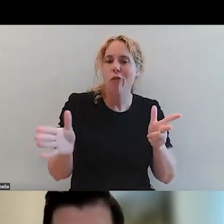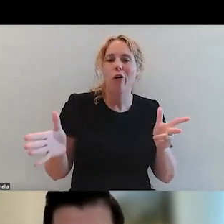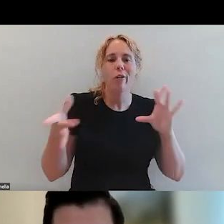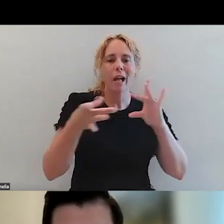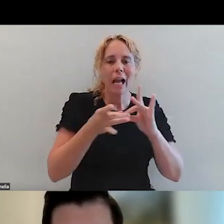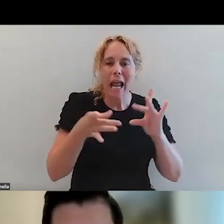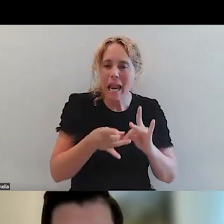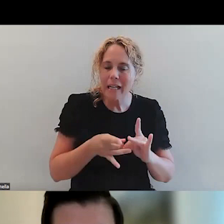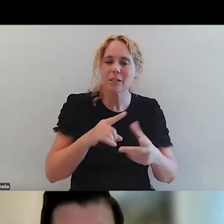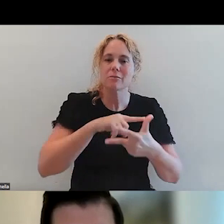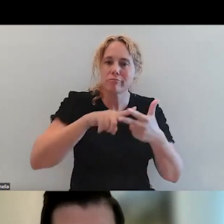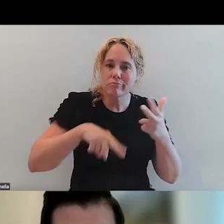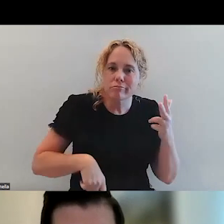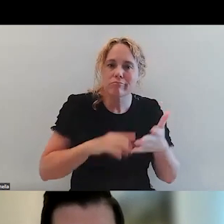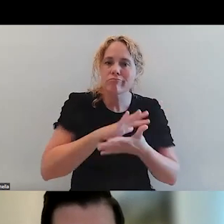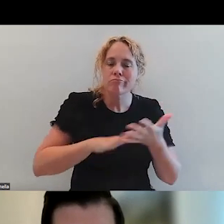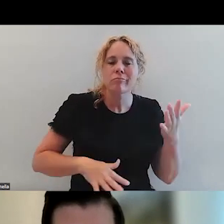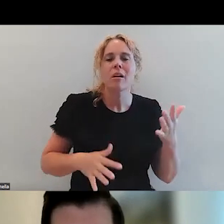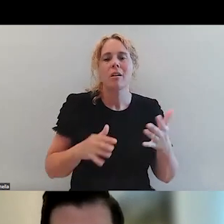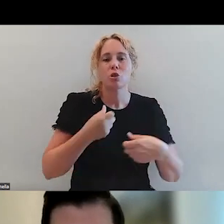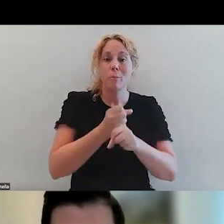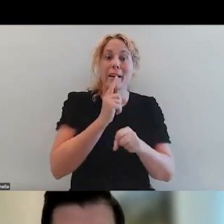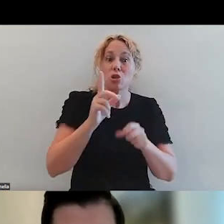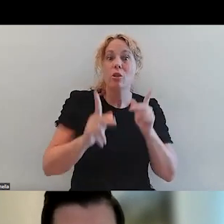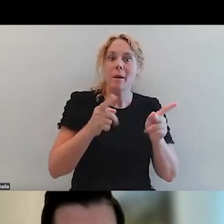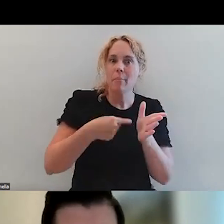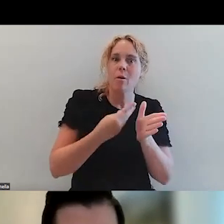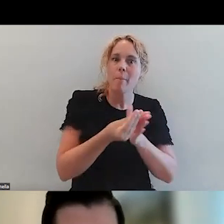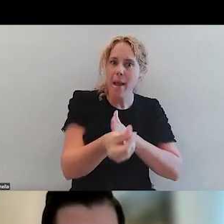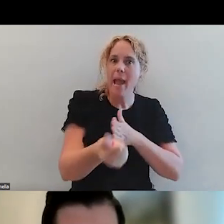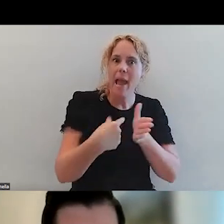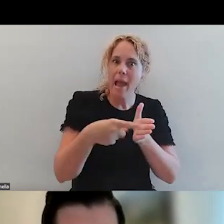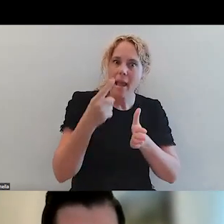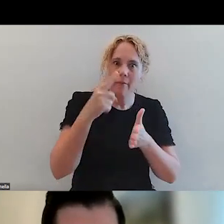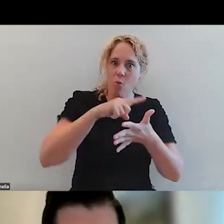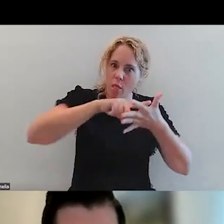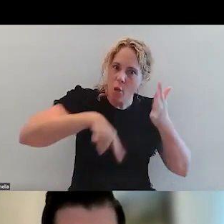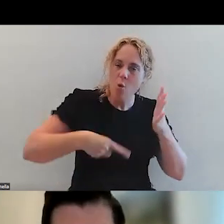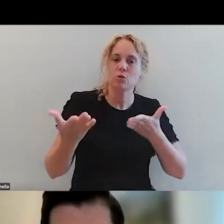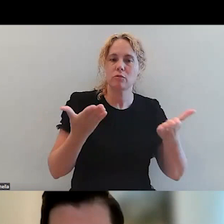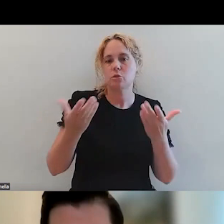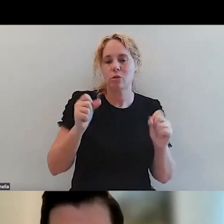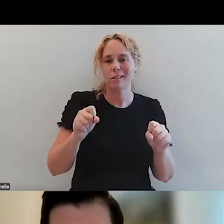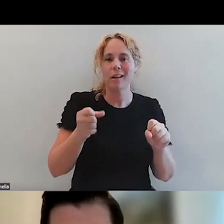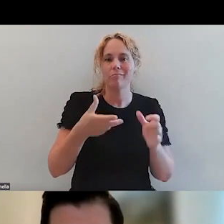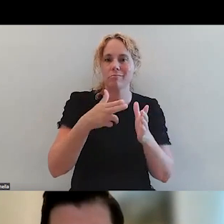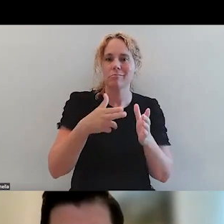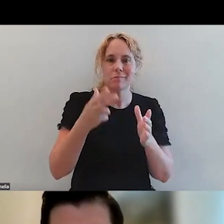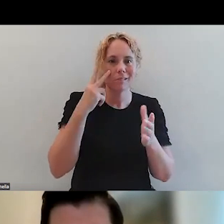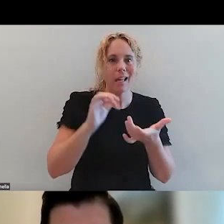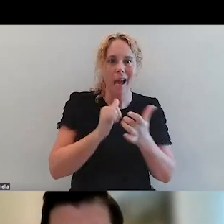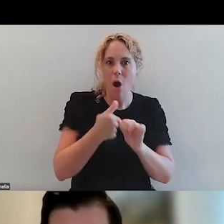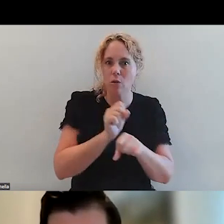of making sure that those folks who are providing those services are paid adequately and that we can kind of track how that's